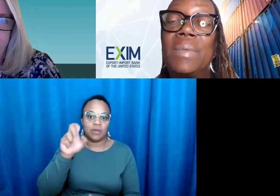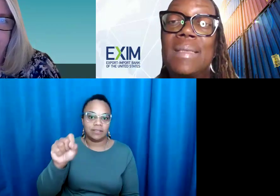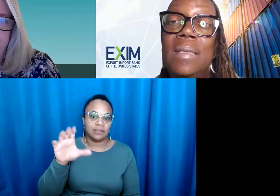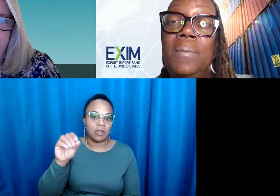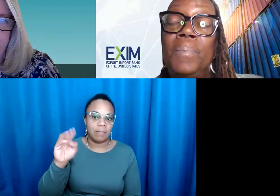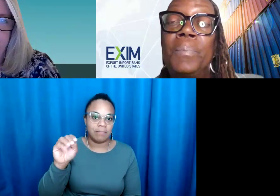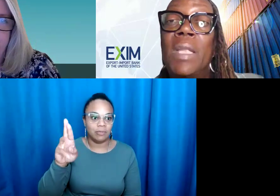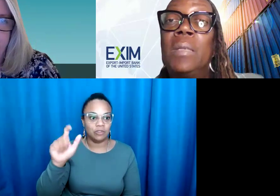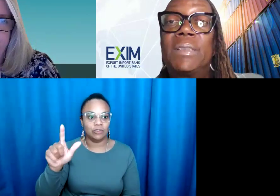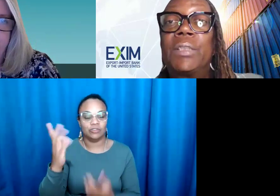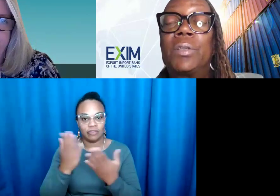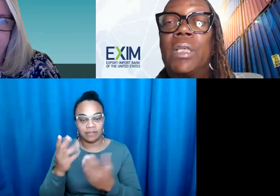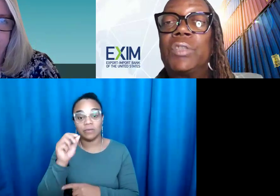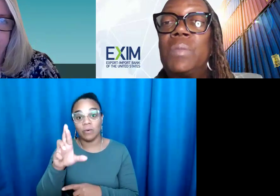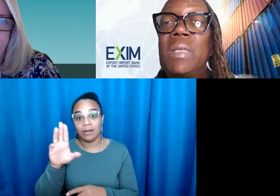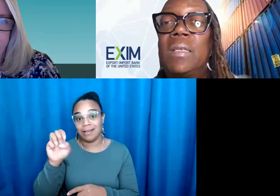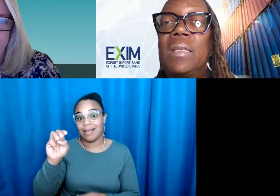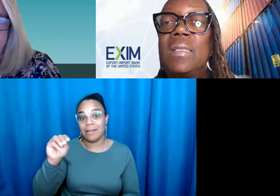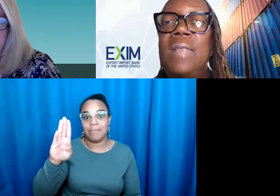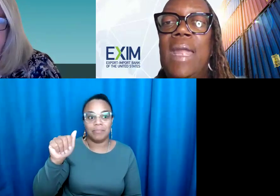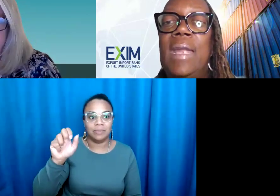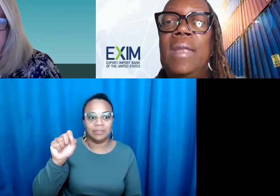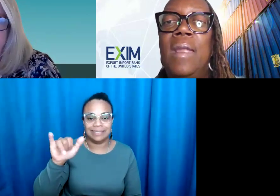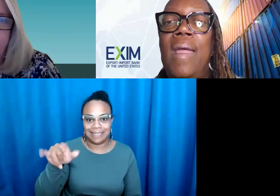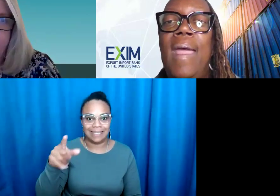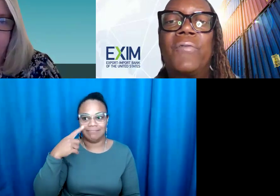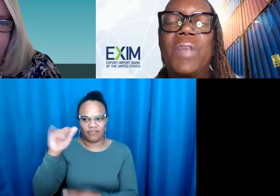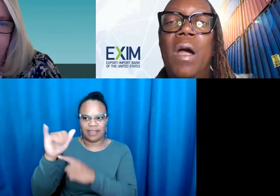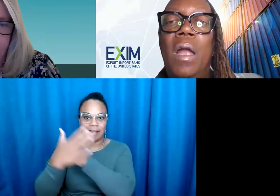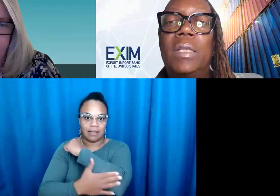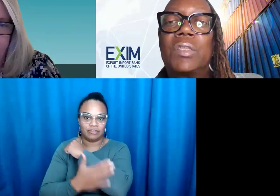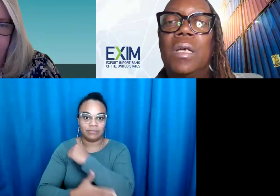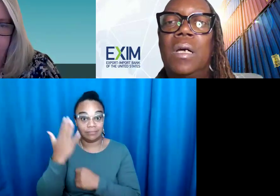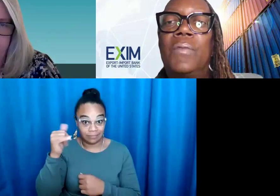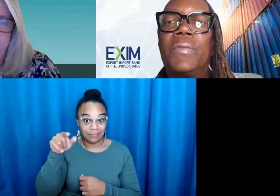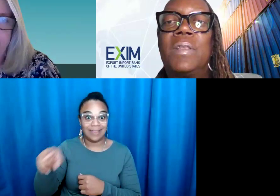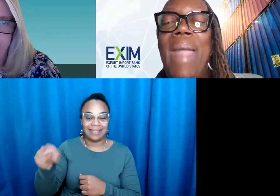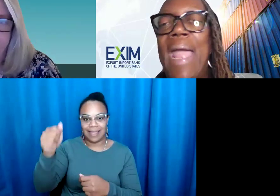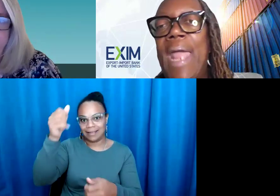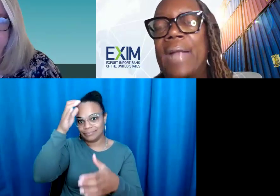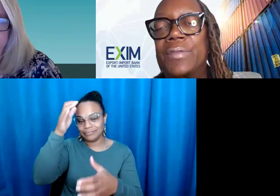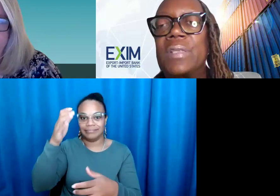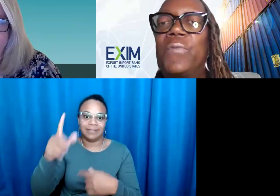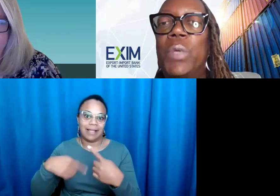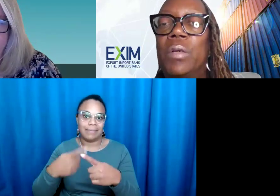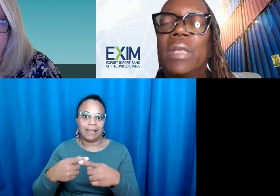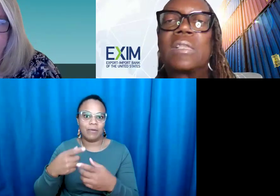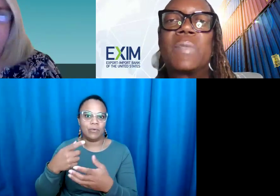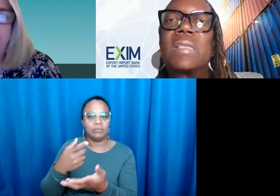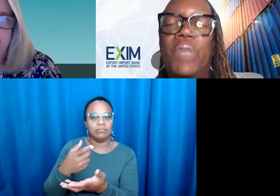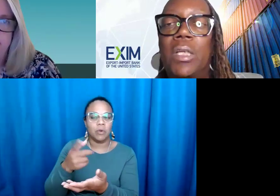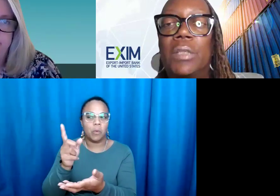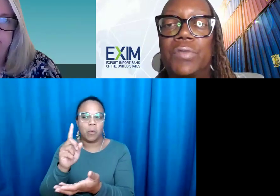the embassy in a particular country, because they have knowledge of the bad actors, if you will,